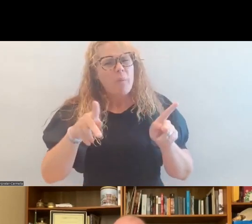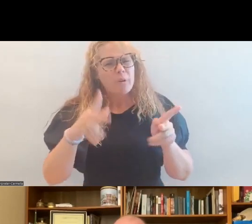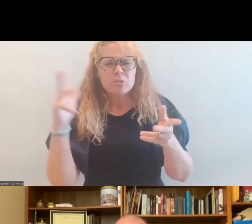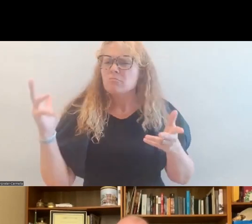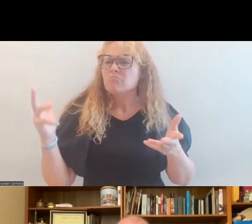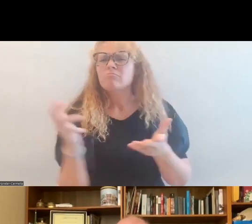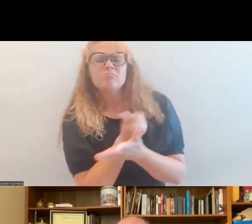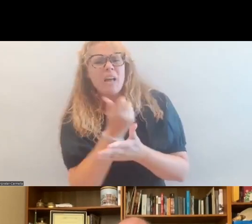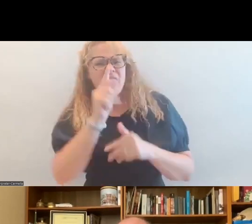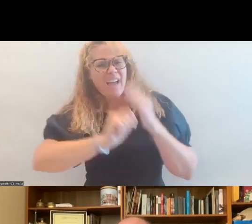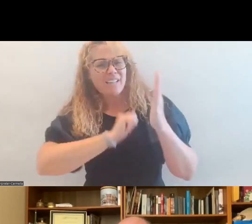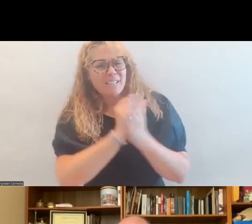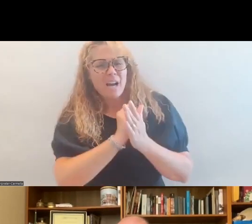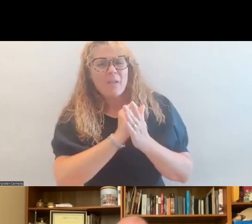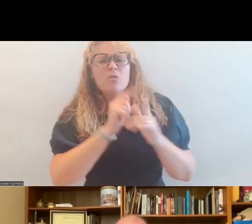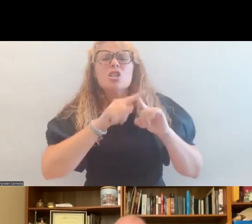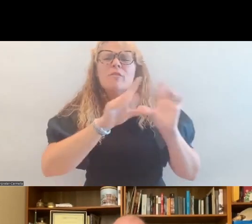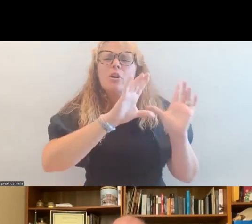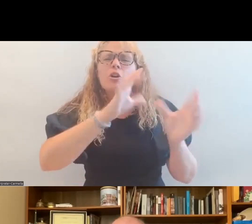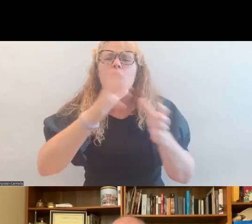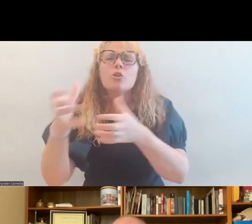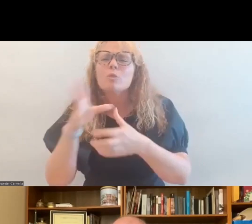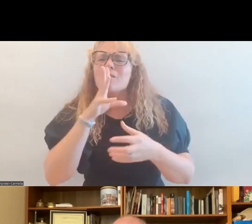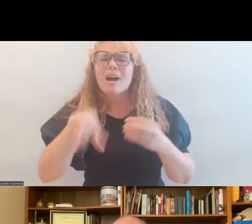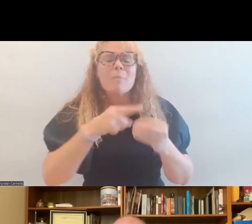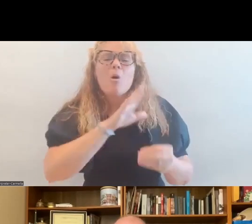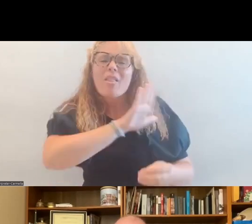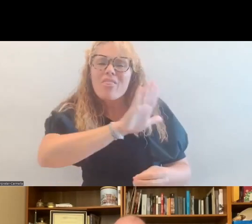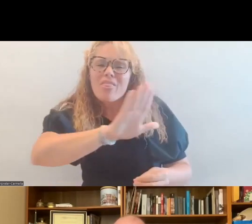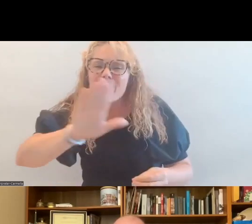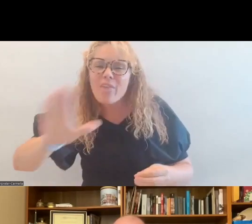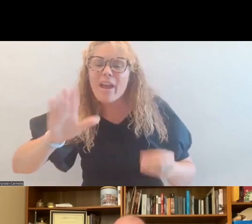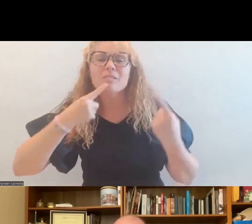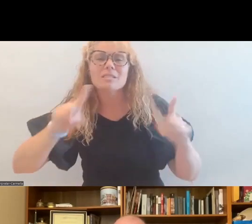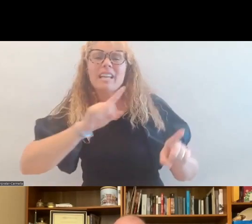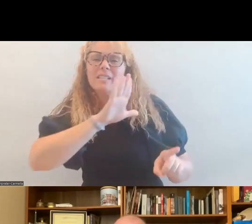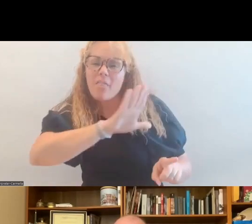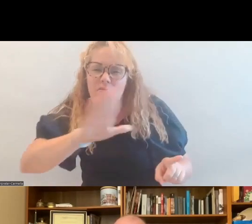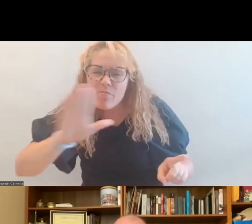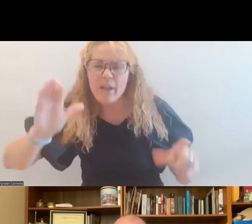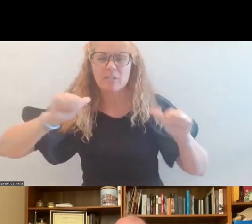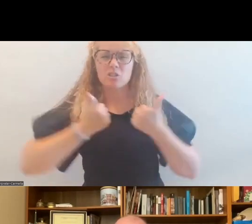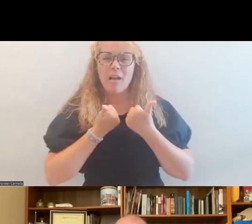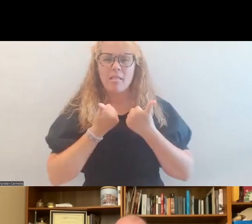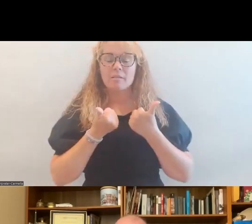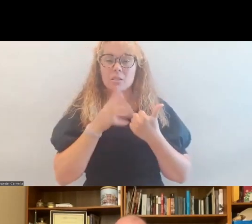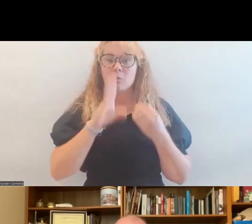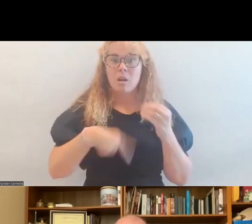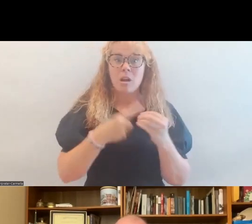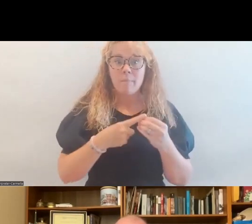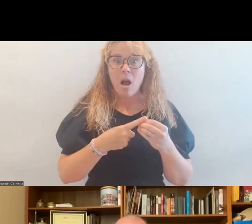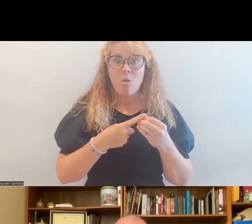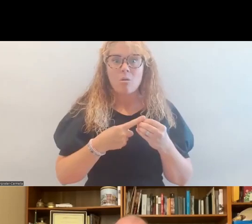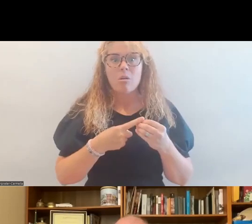different groups to talk about the successes, the challenges, and most of all, to talk about the collective goal